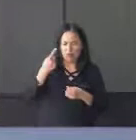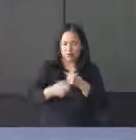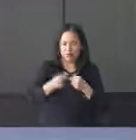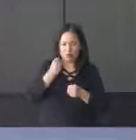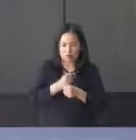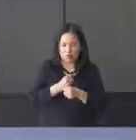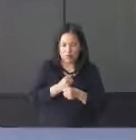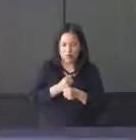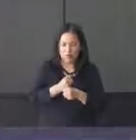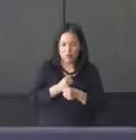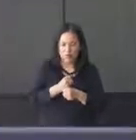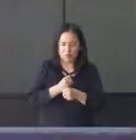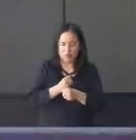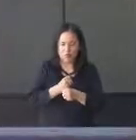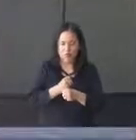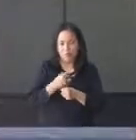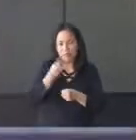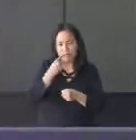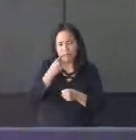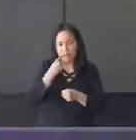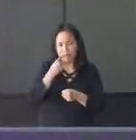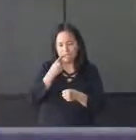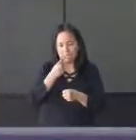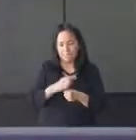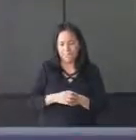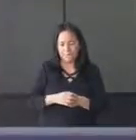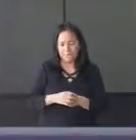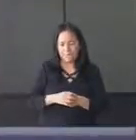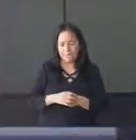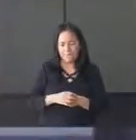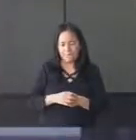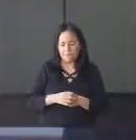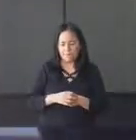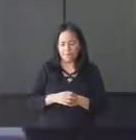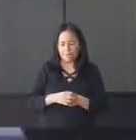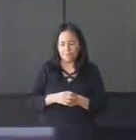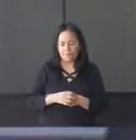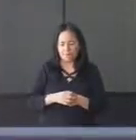last year, it has been in the sea.